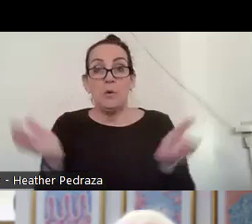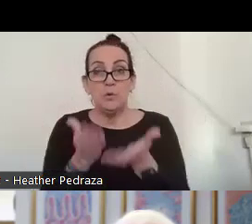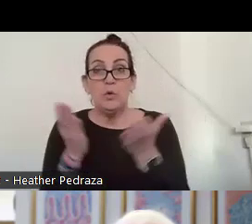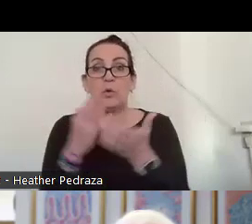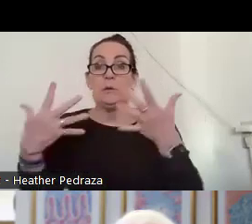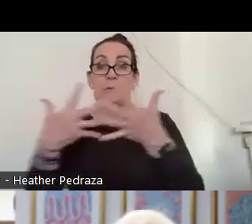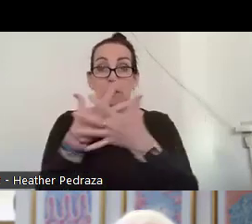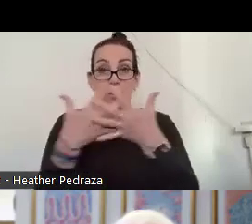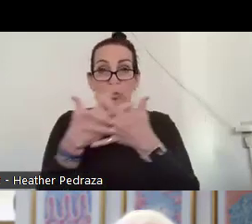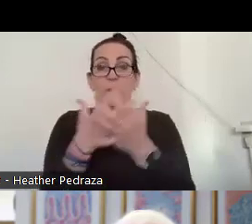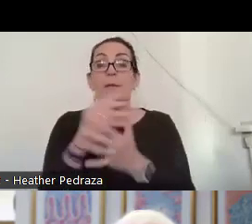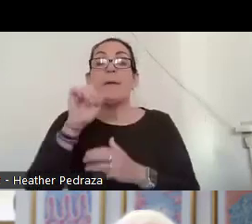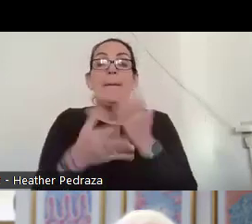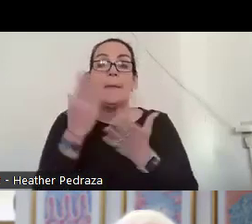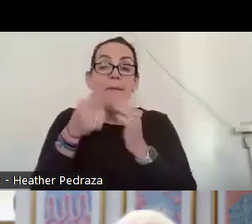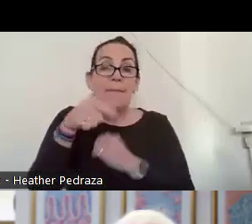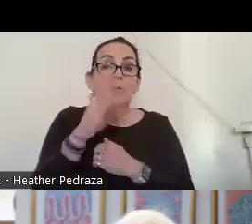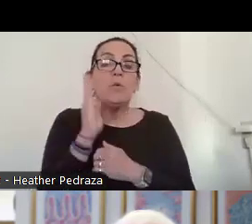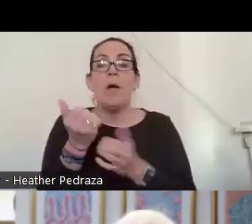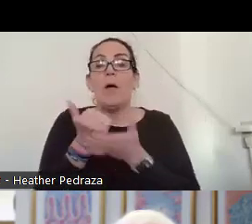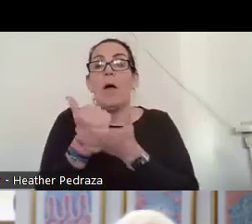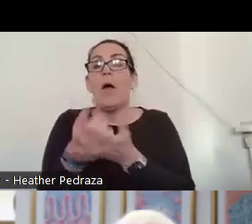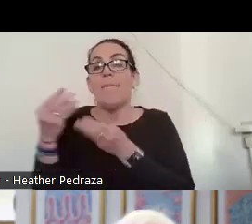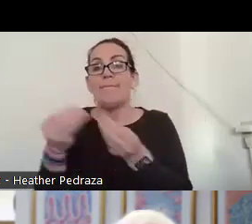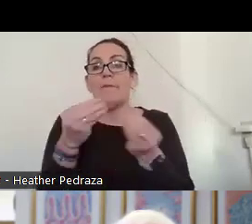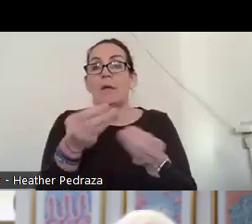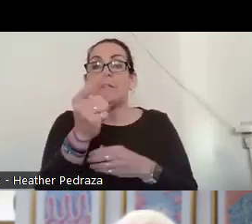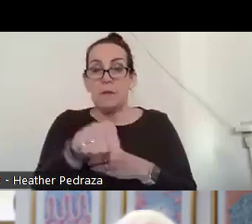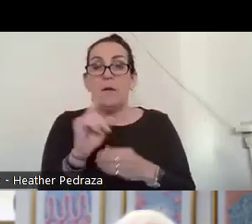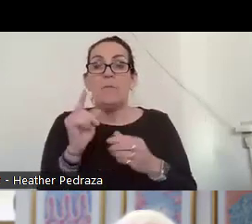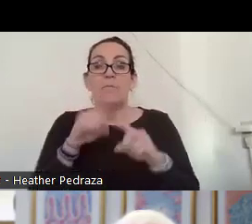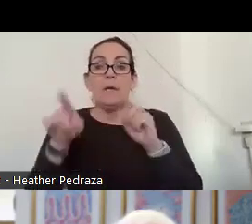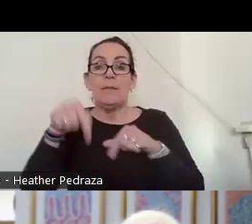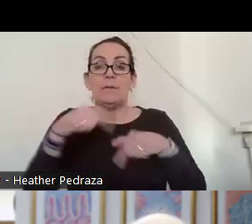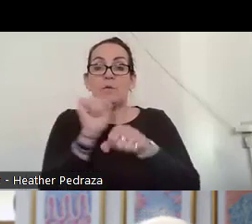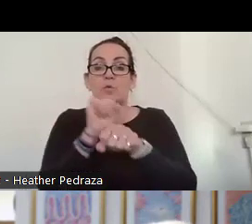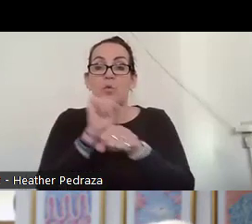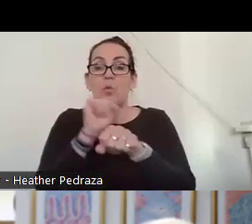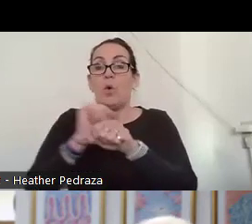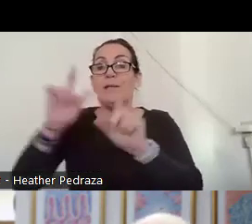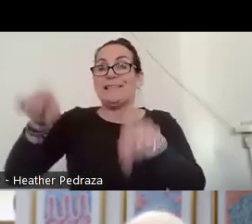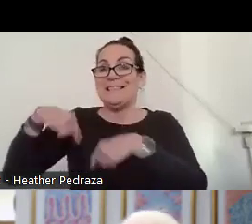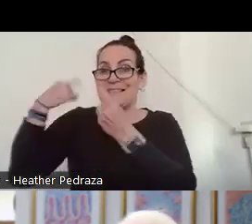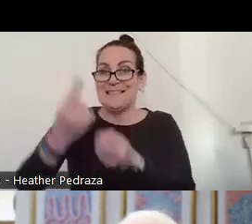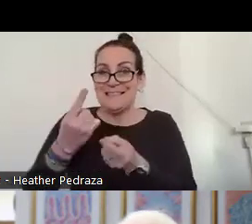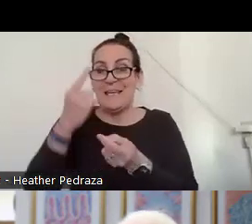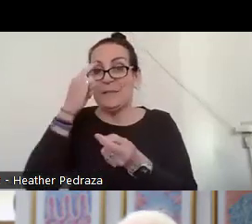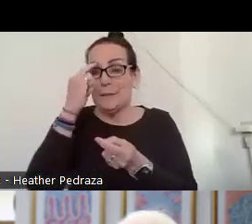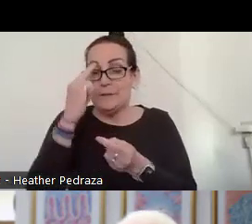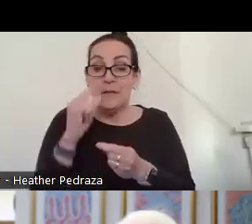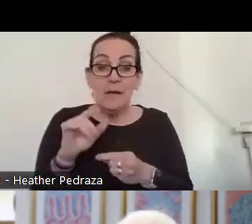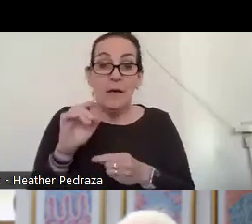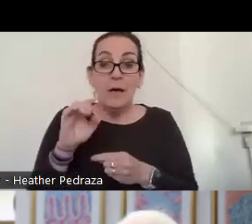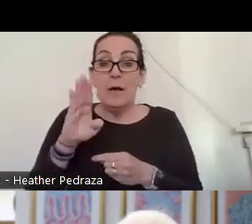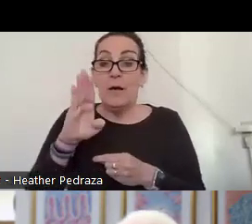of feed each other. But I do think that the work that's been done through the BOLD grants,